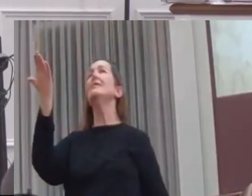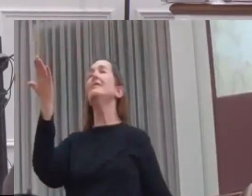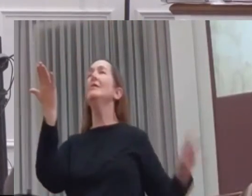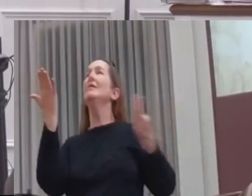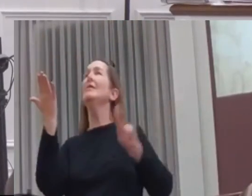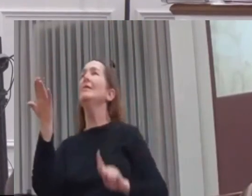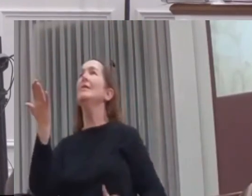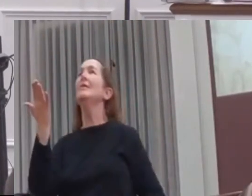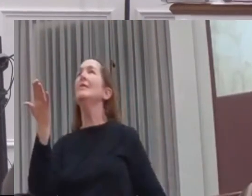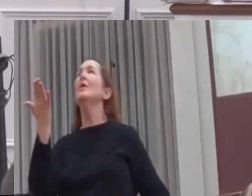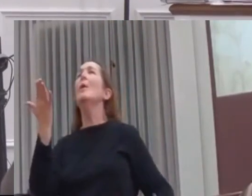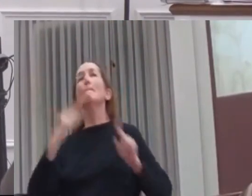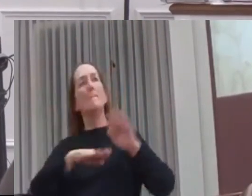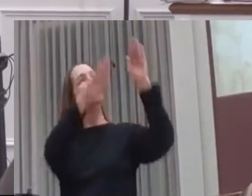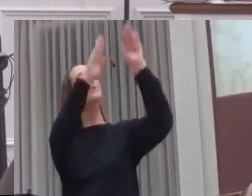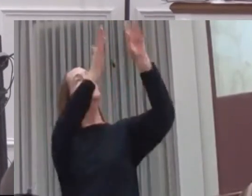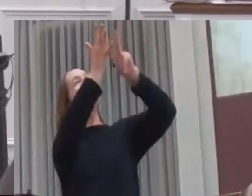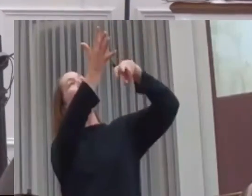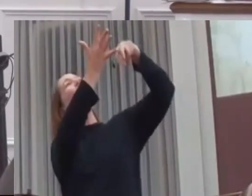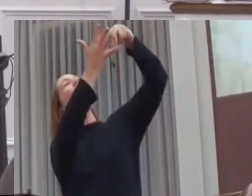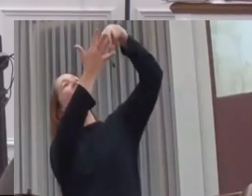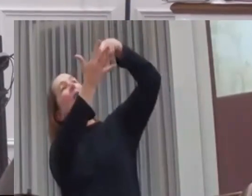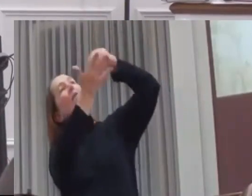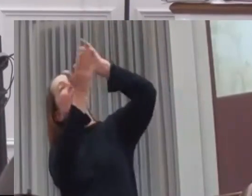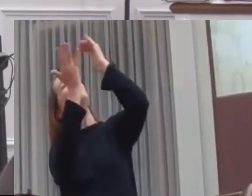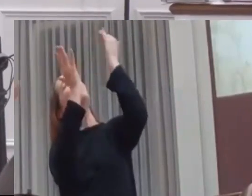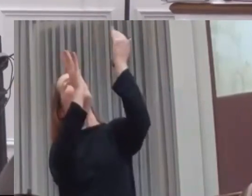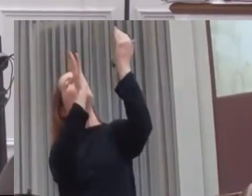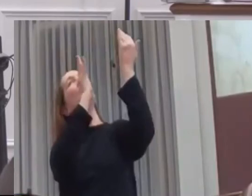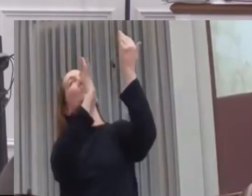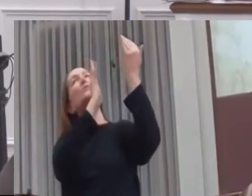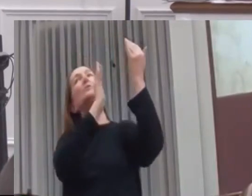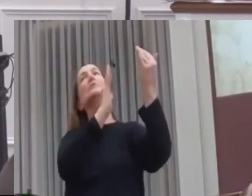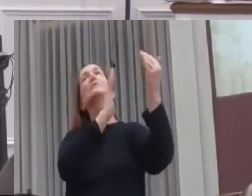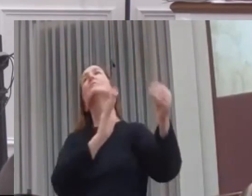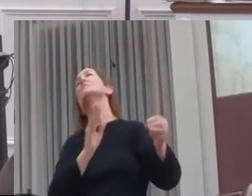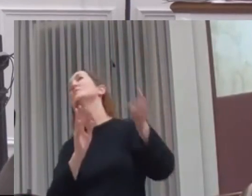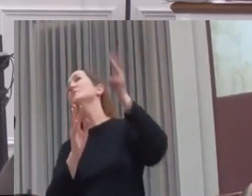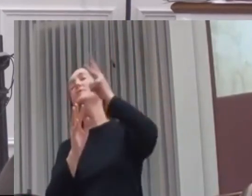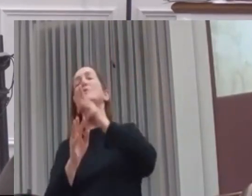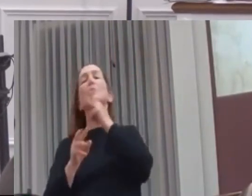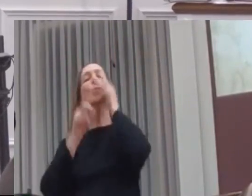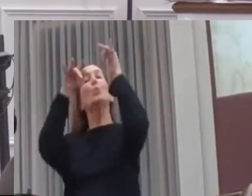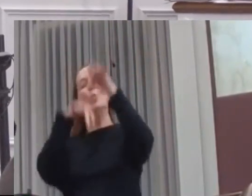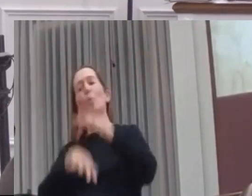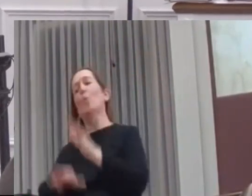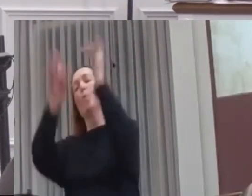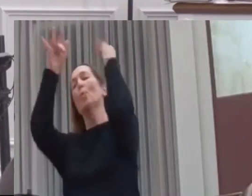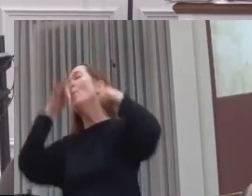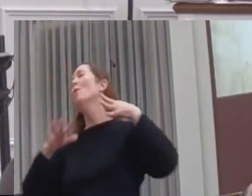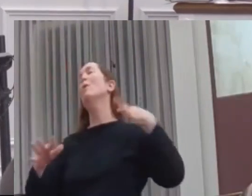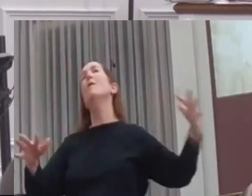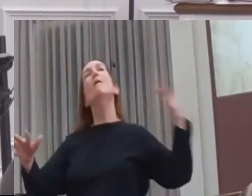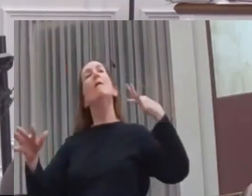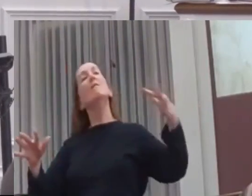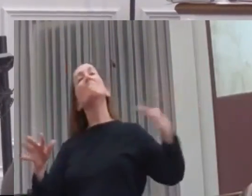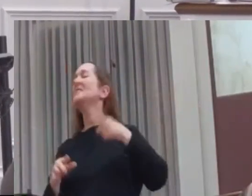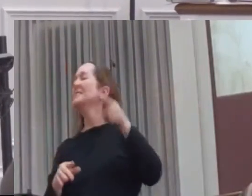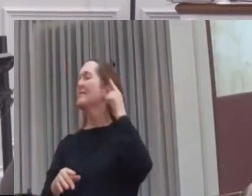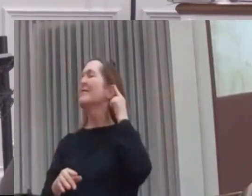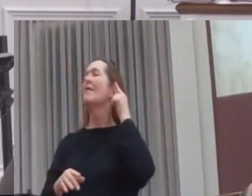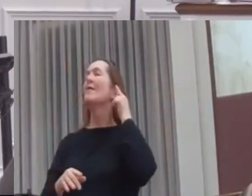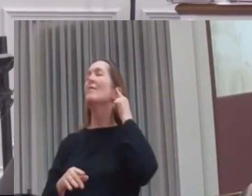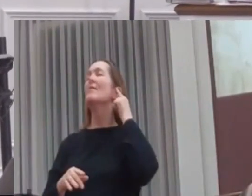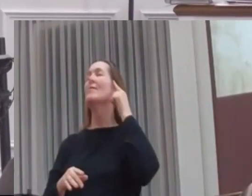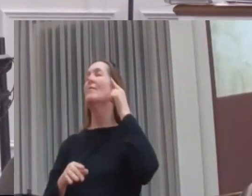and majesty, praise to the King. Mountains bow down and